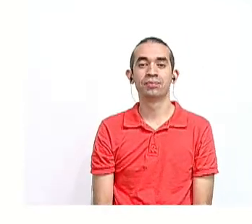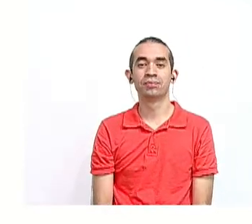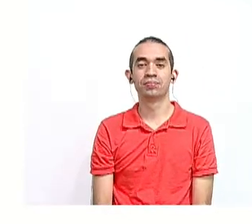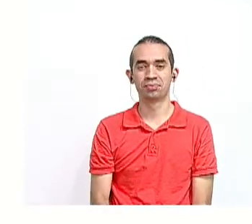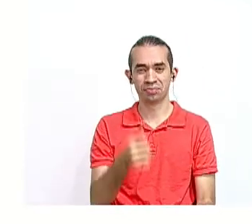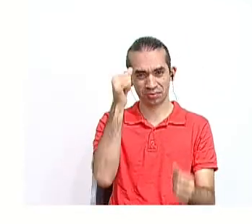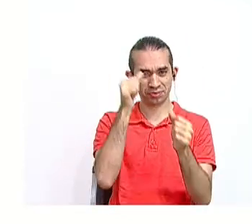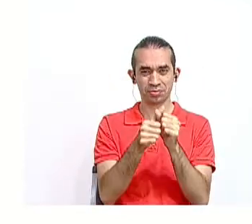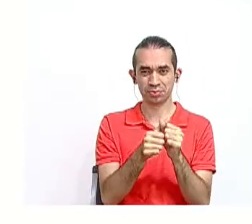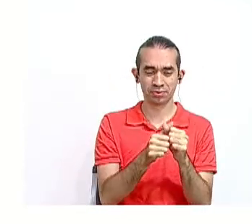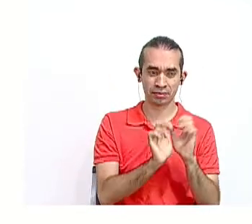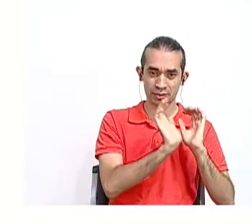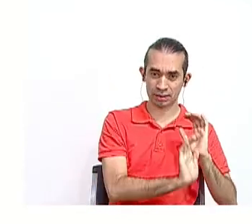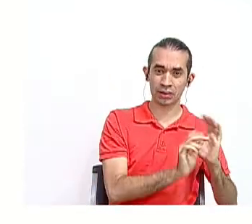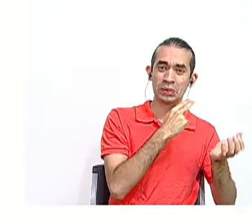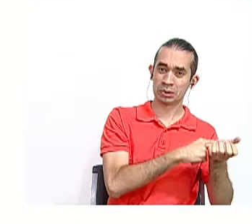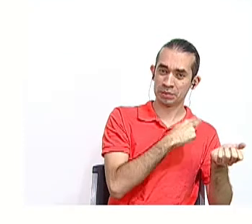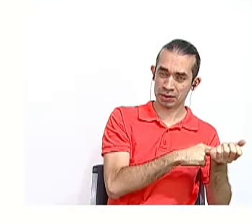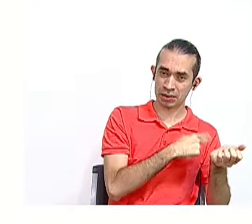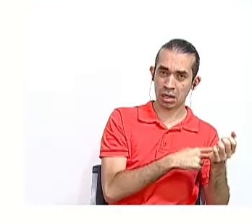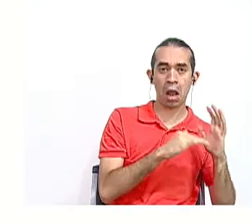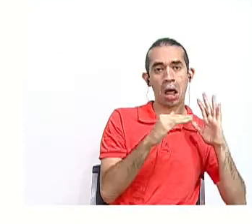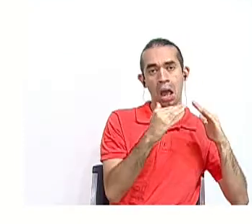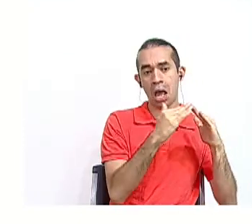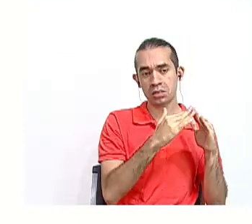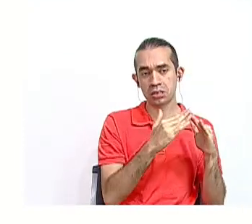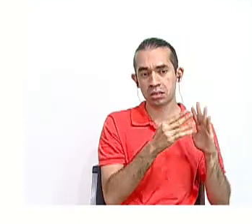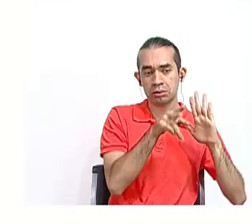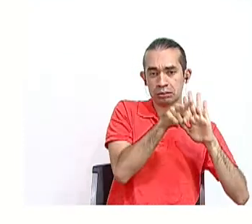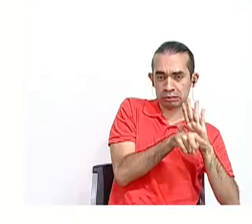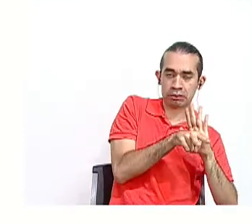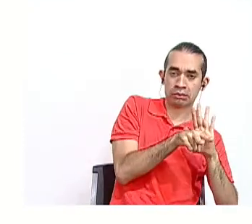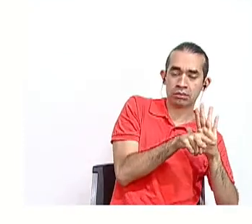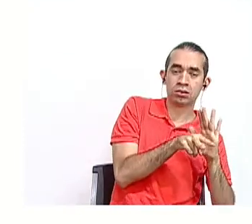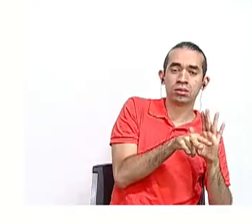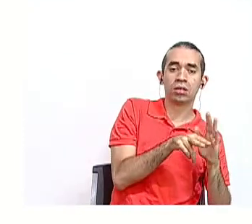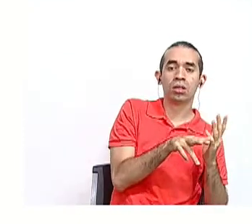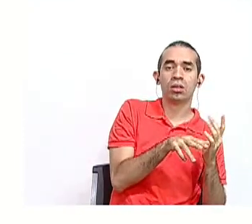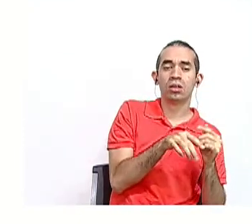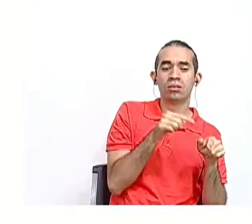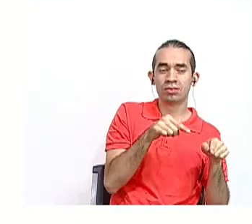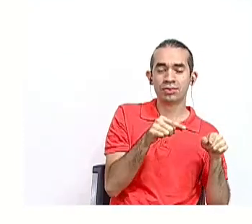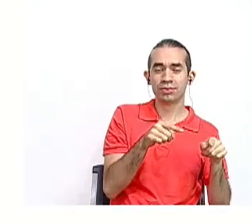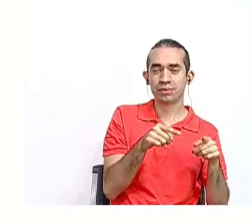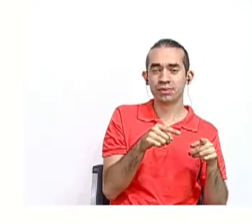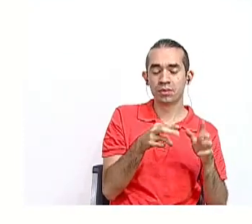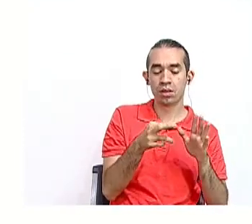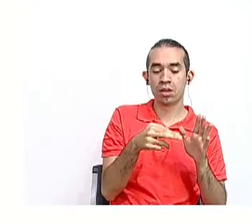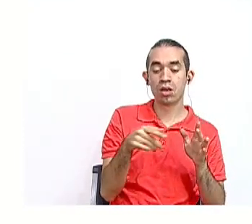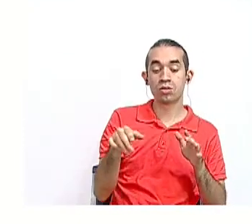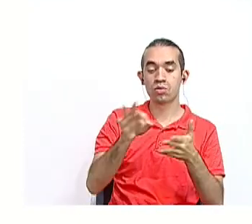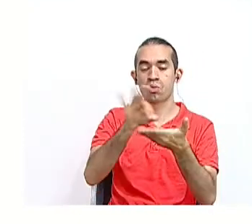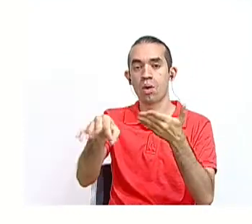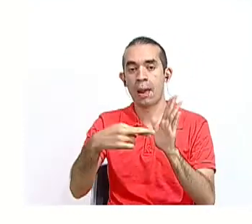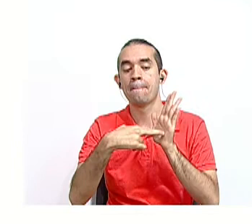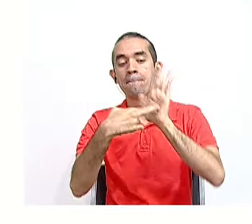the child that is in the hospital or at home, and they are actually being represented in the school by the